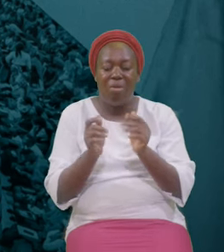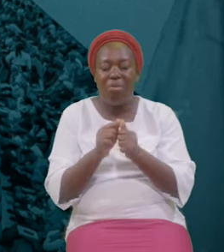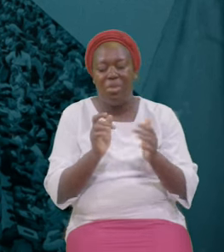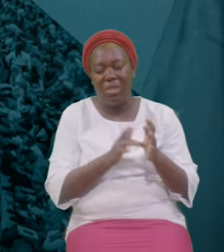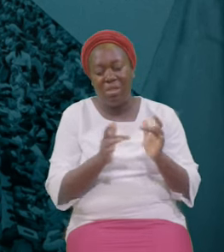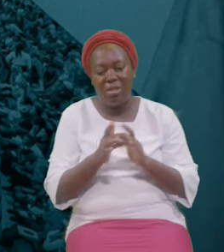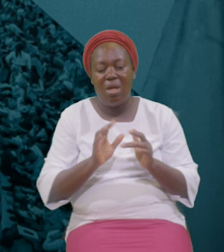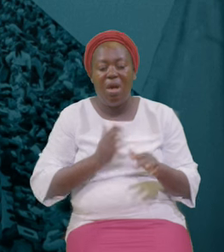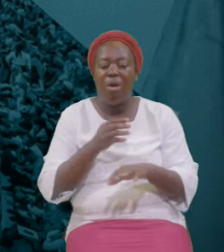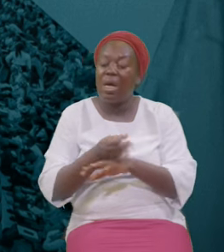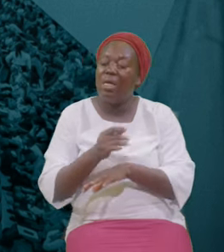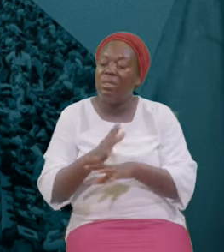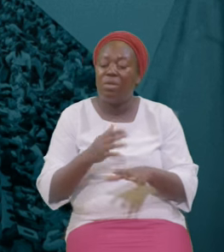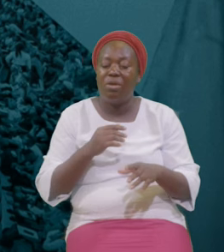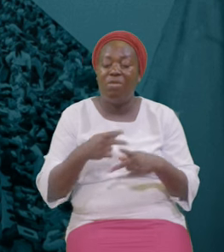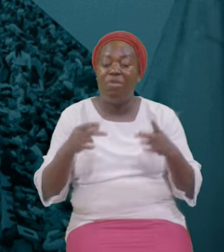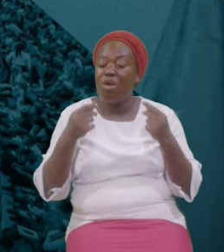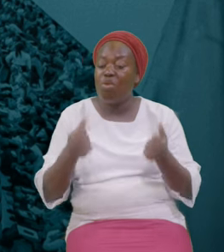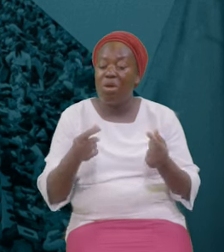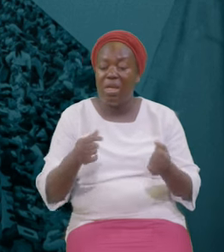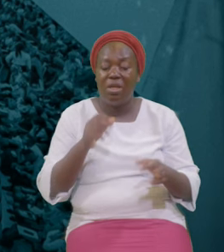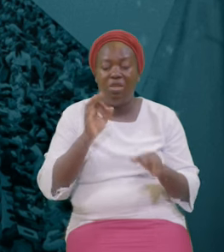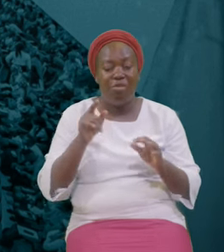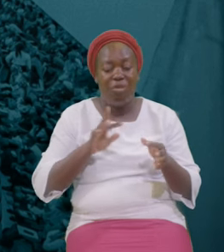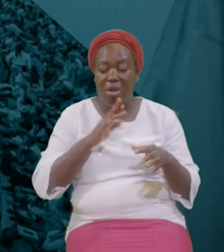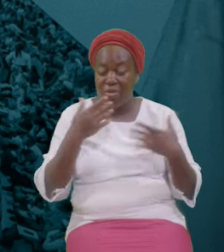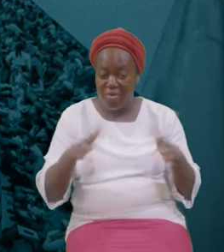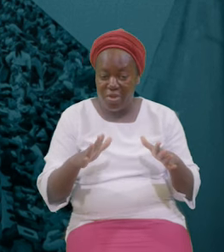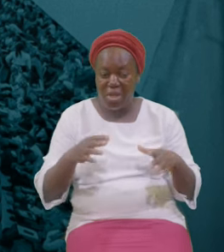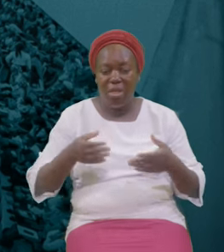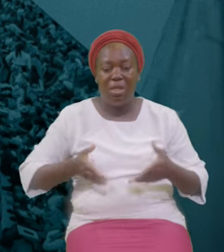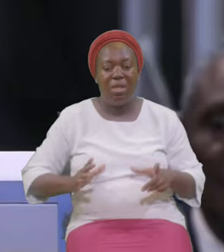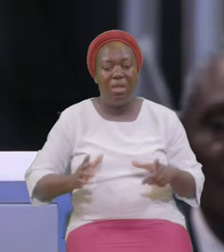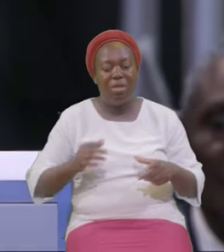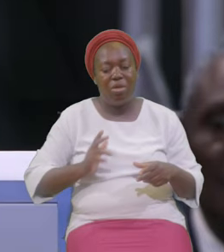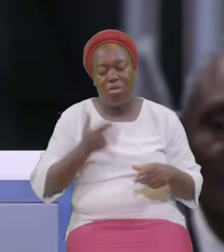true, you let us know. You wave your hand at us.